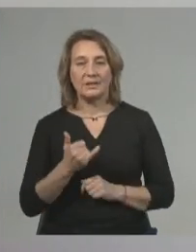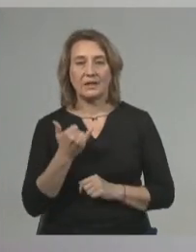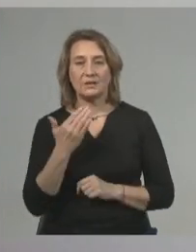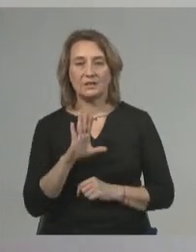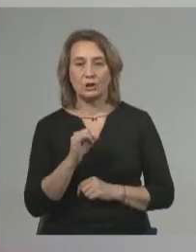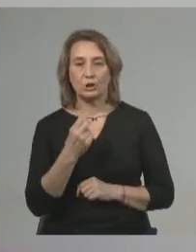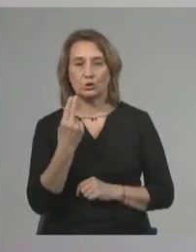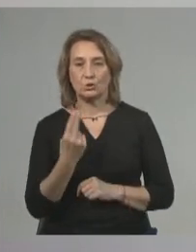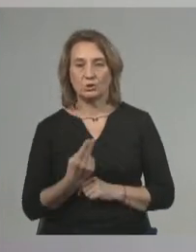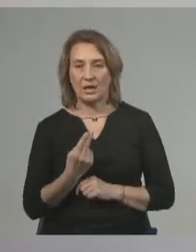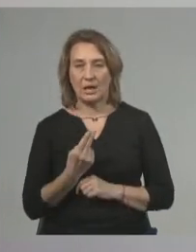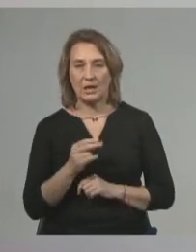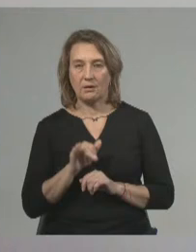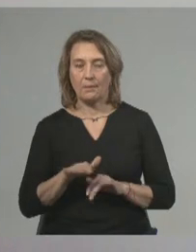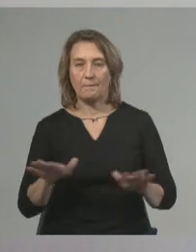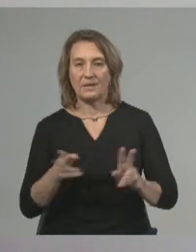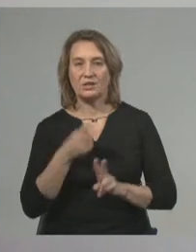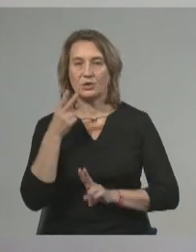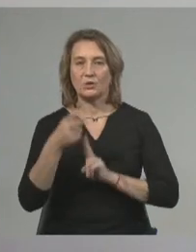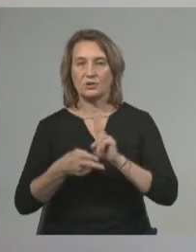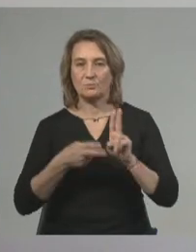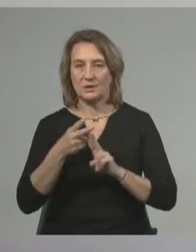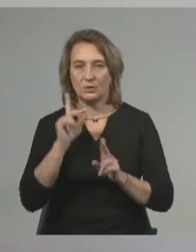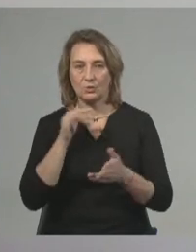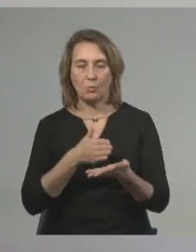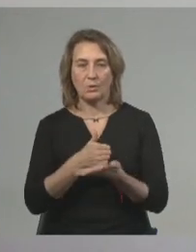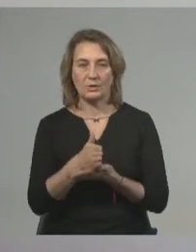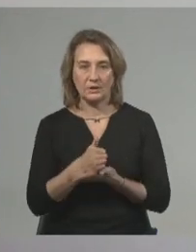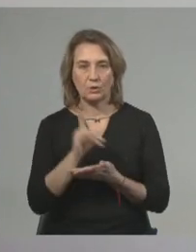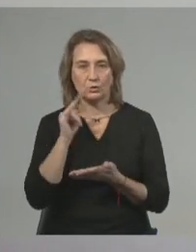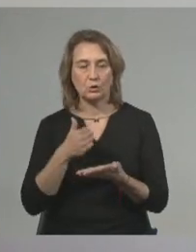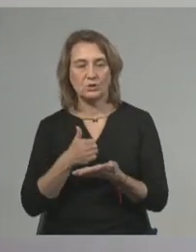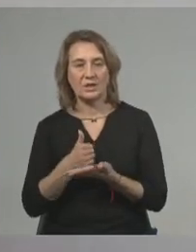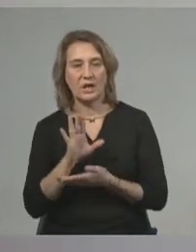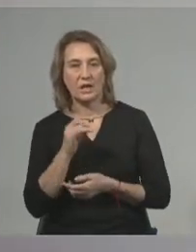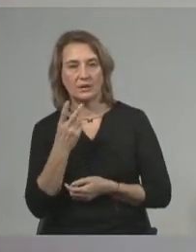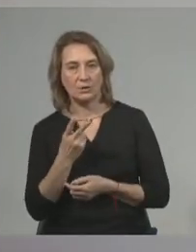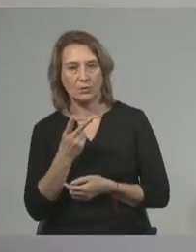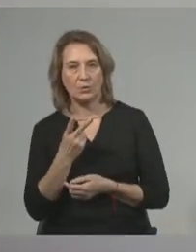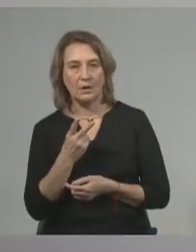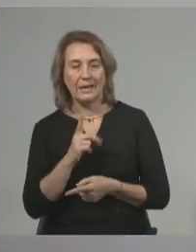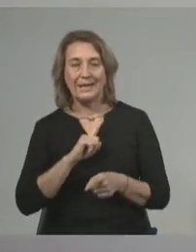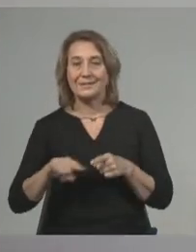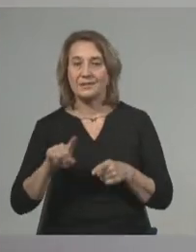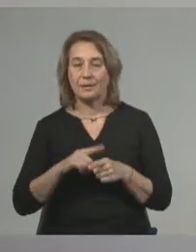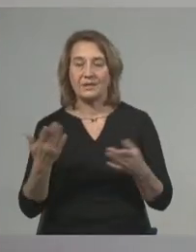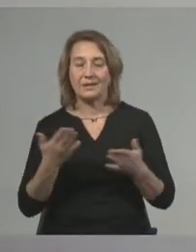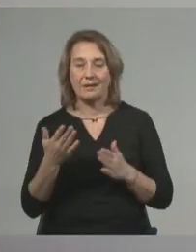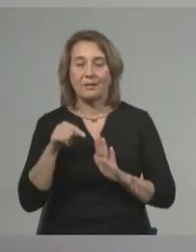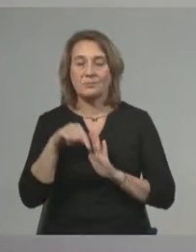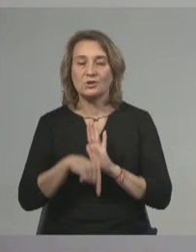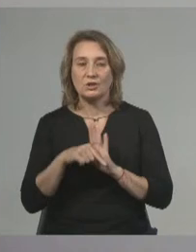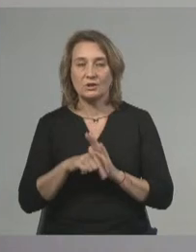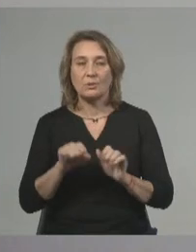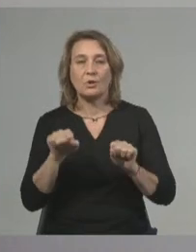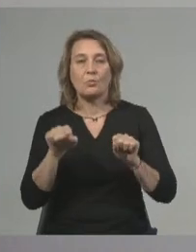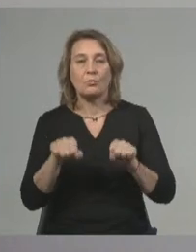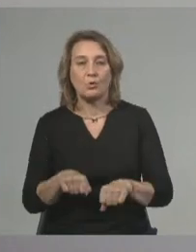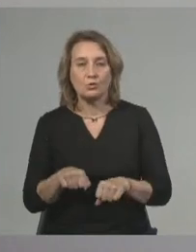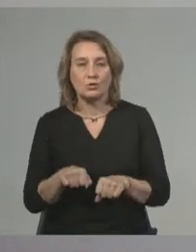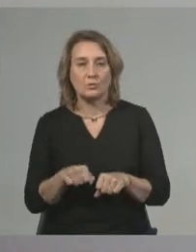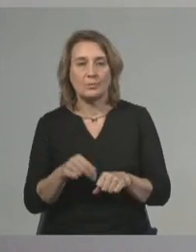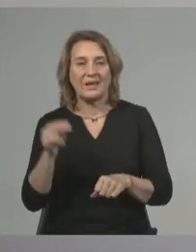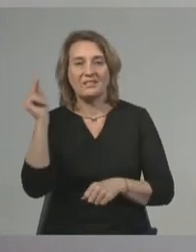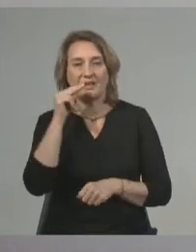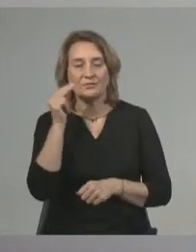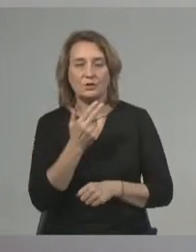dynamics and how can we learn uh for the lag in adaptation from journalism from users to be shorter and shorter